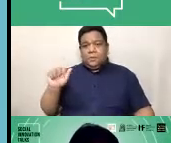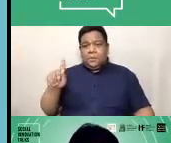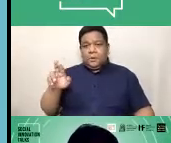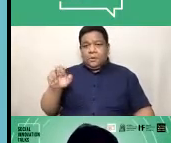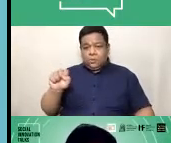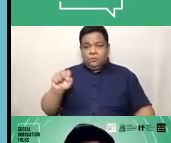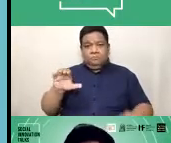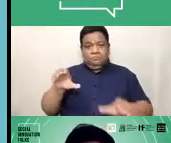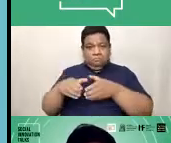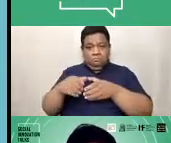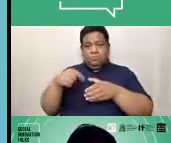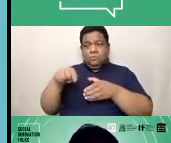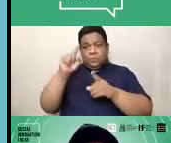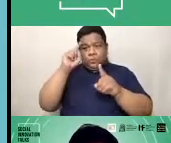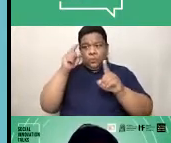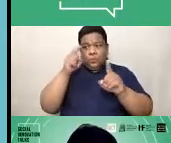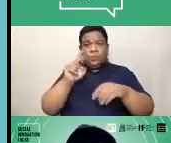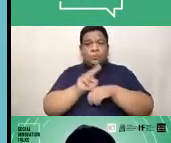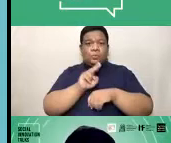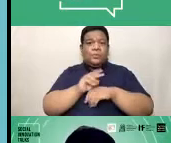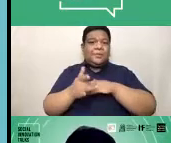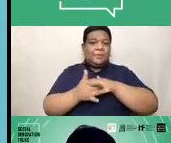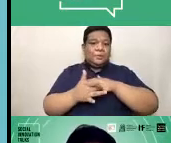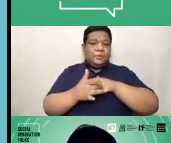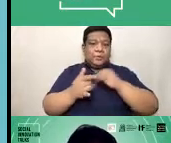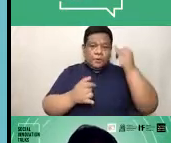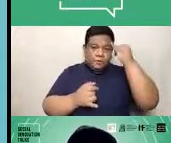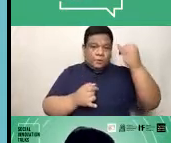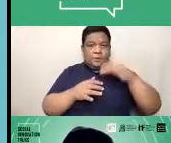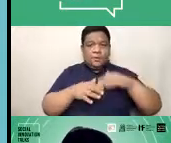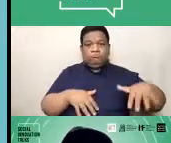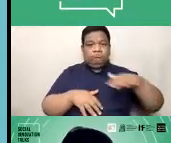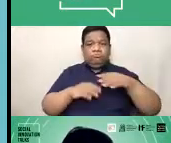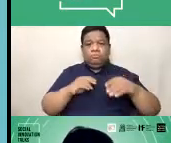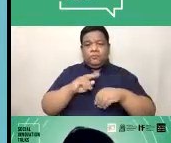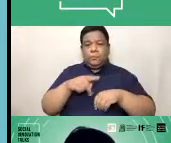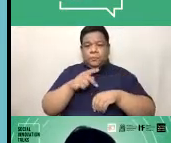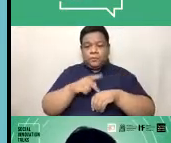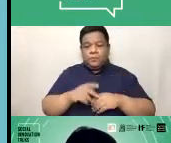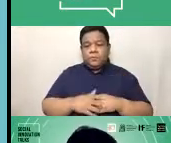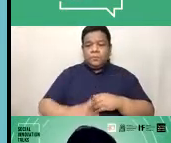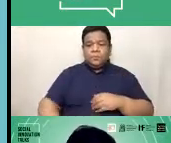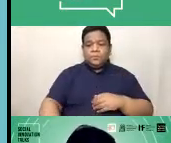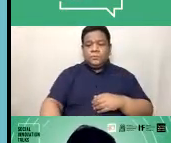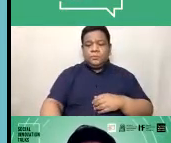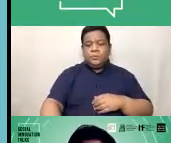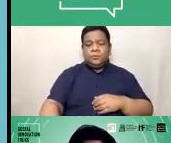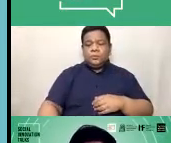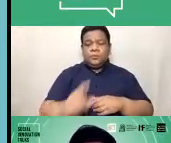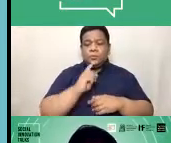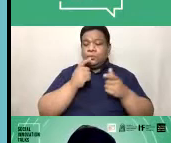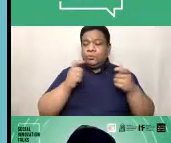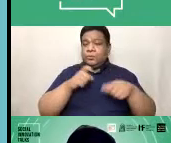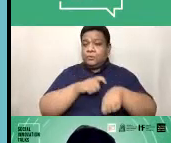and talk about these technologies and these concepts around the Philippines. And so it's a great opportunity for me